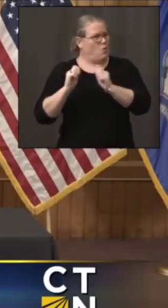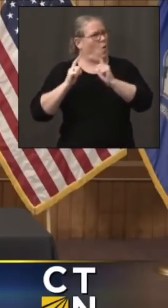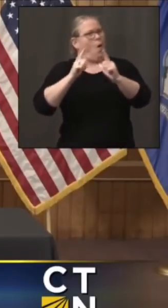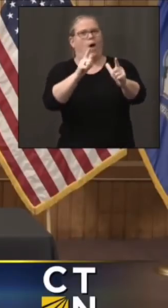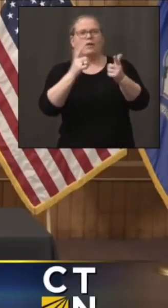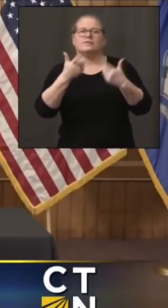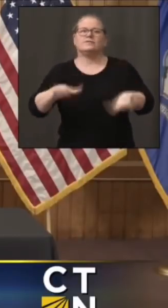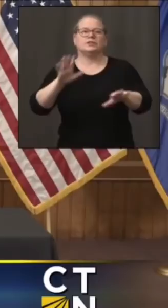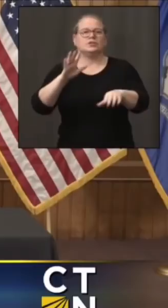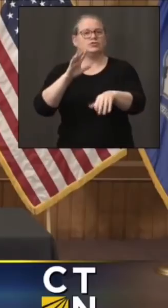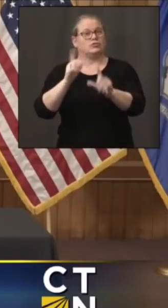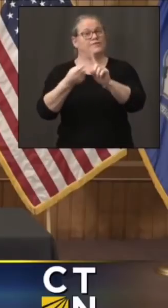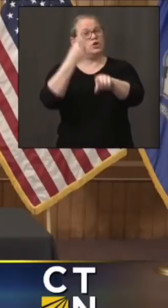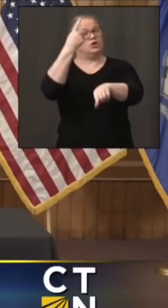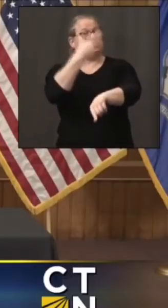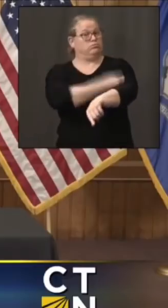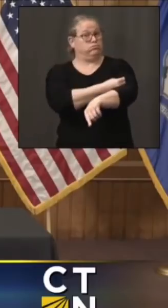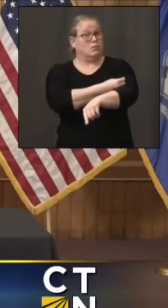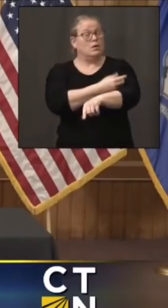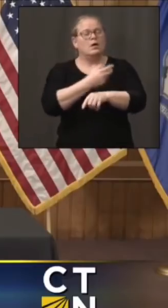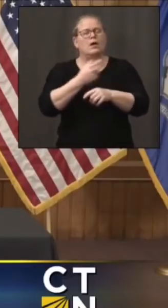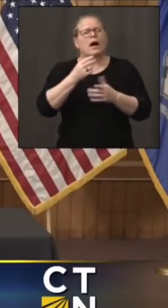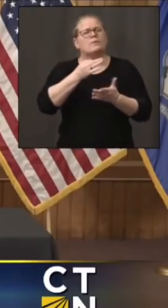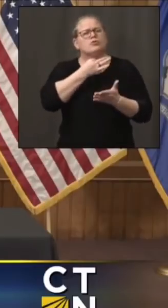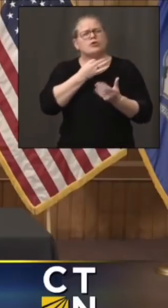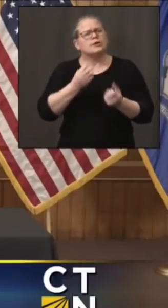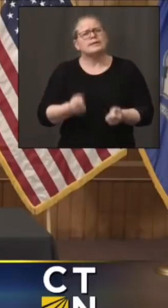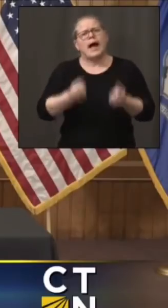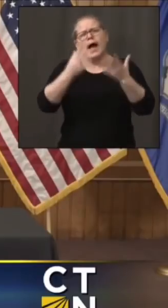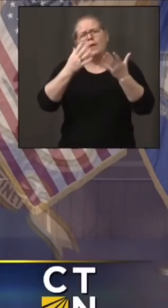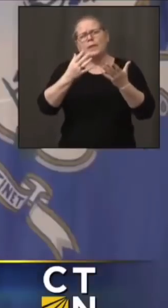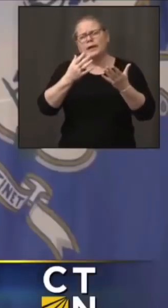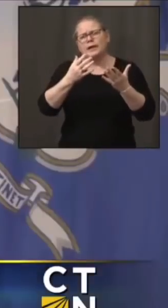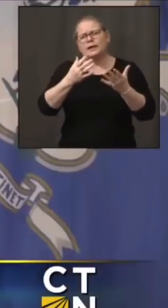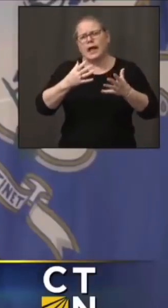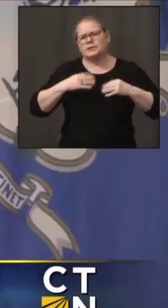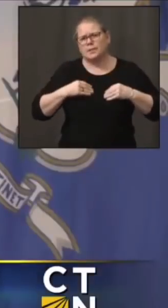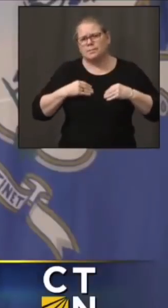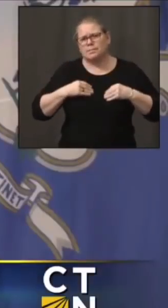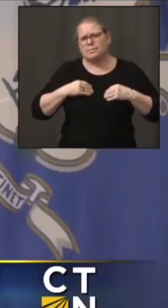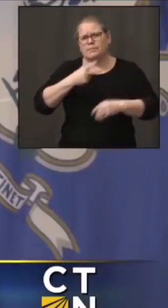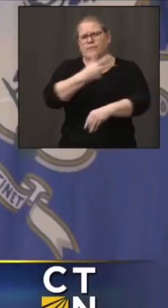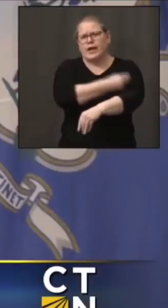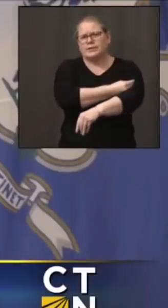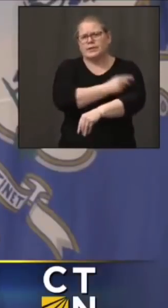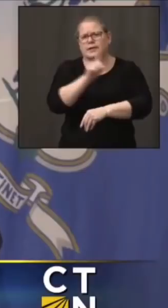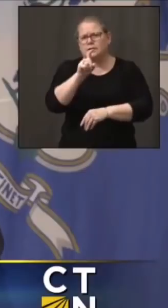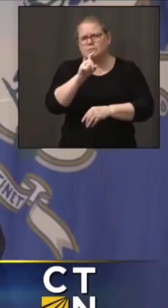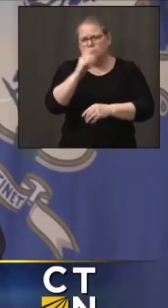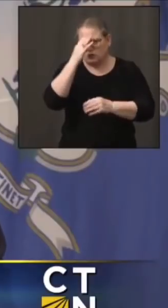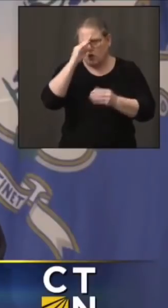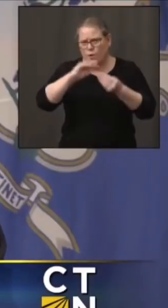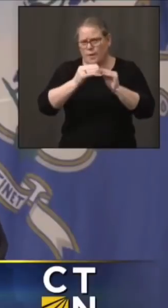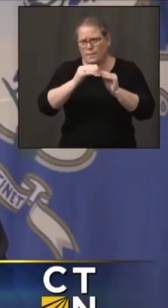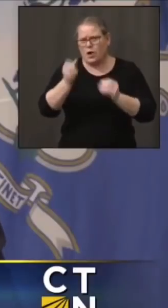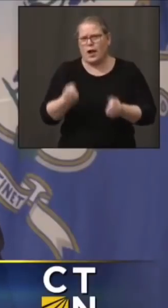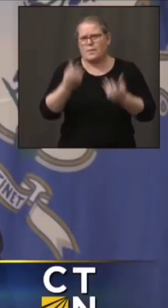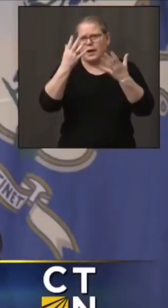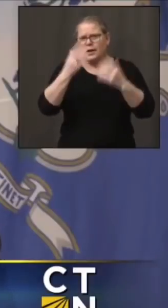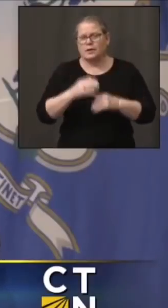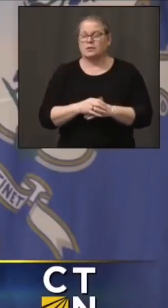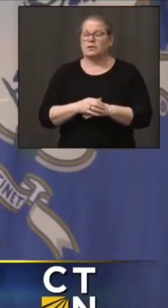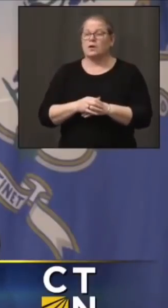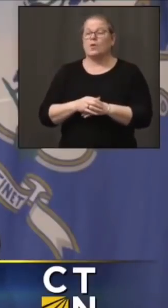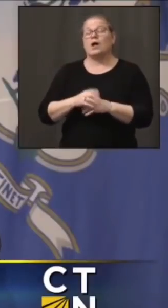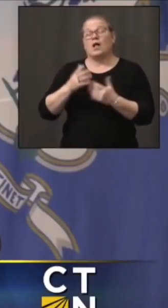the residents have agreed to take the vaccine? Do you know? Yeah, 100% will have at least the option of having their first